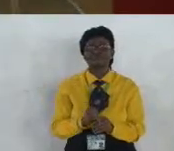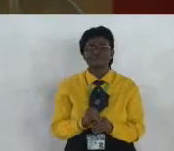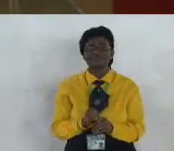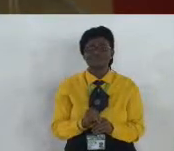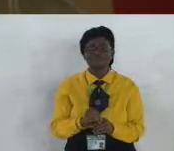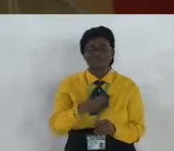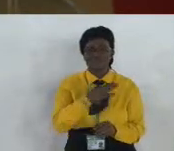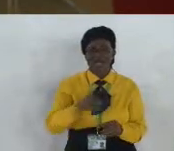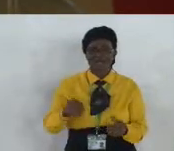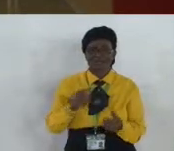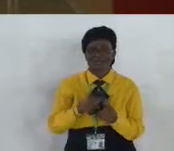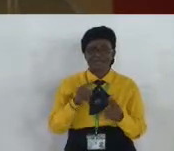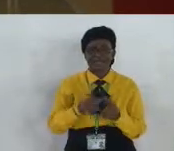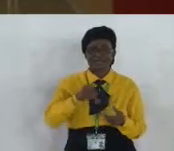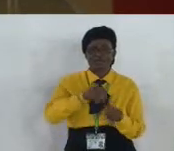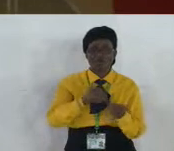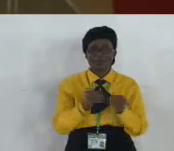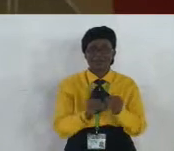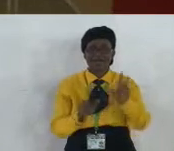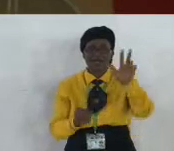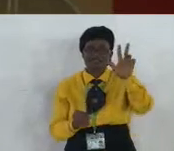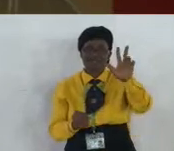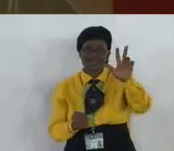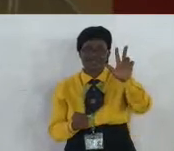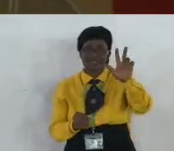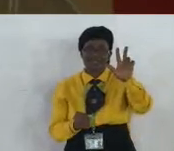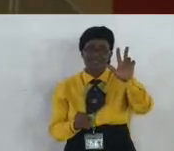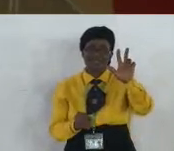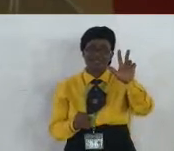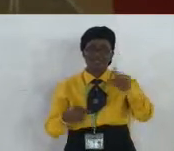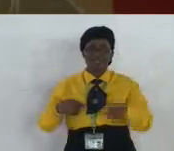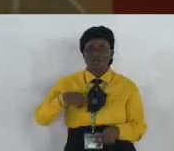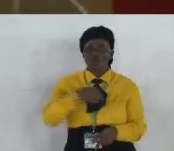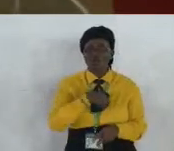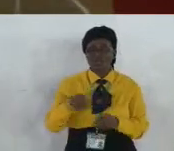And then number three, you move on to worshiping Him.